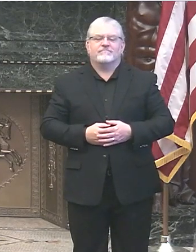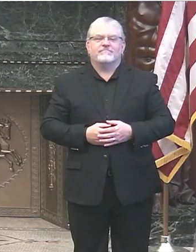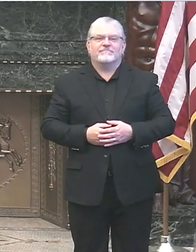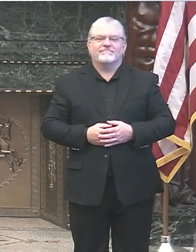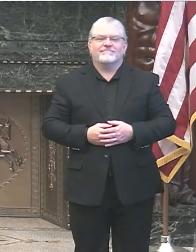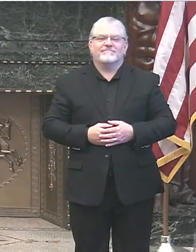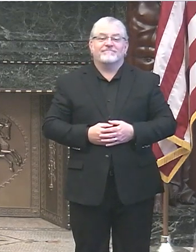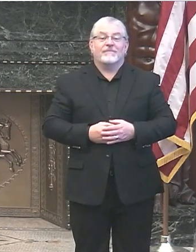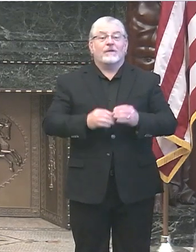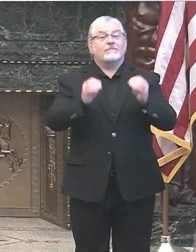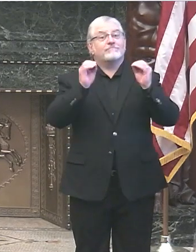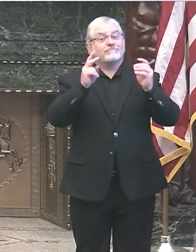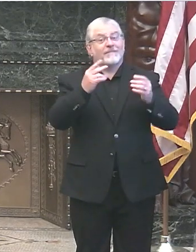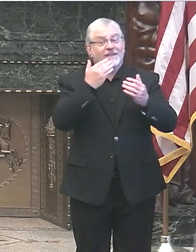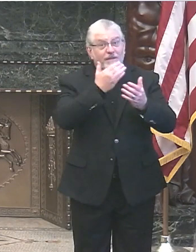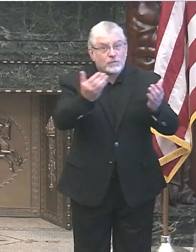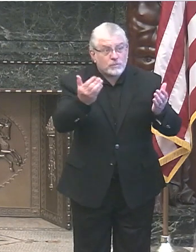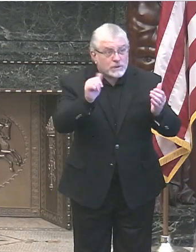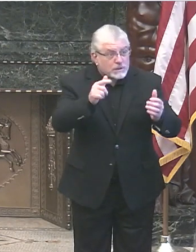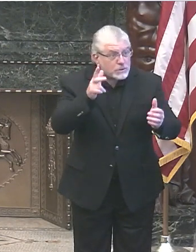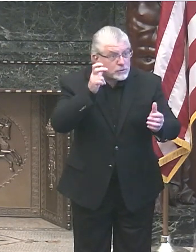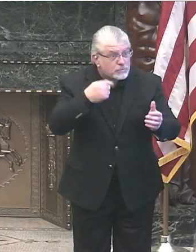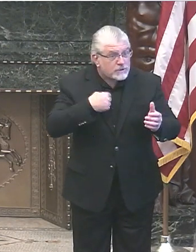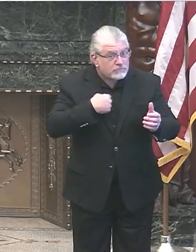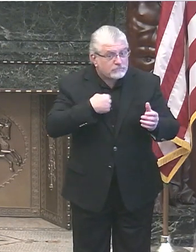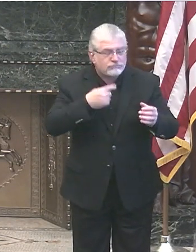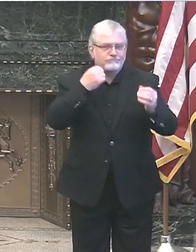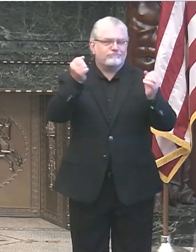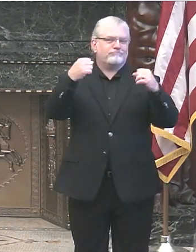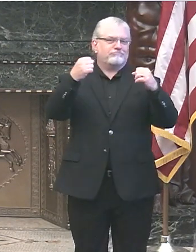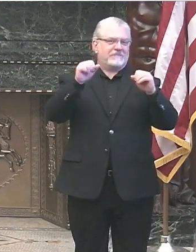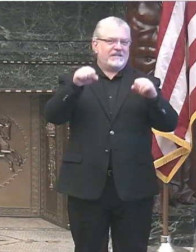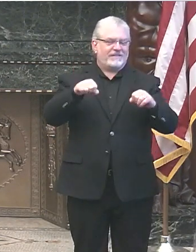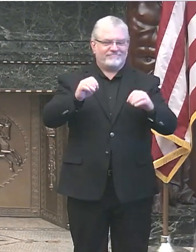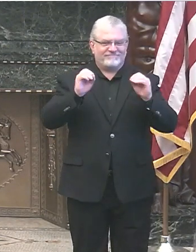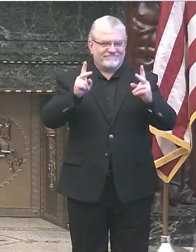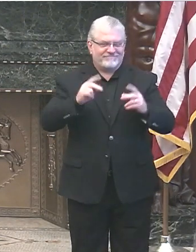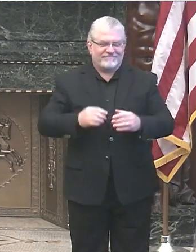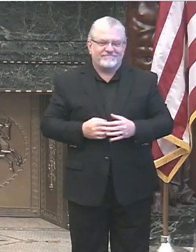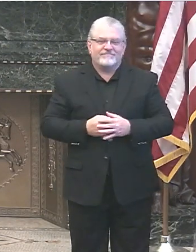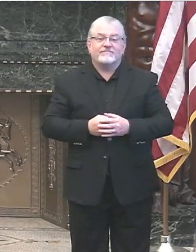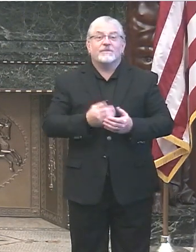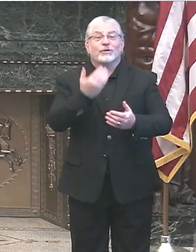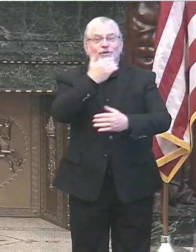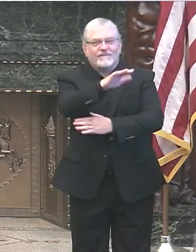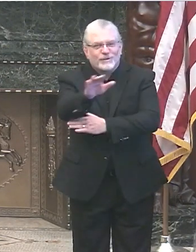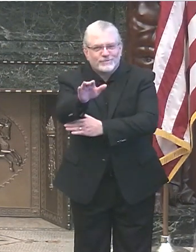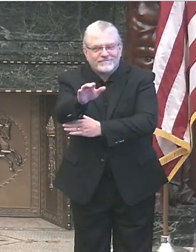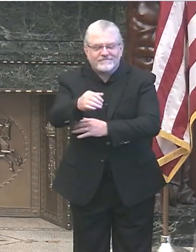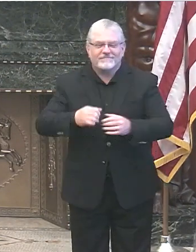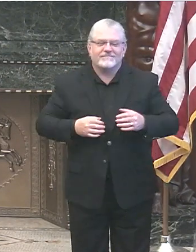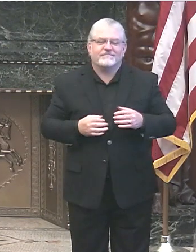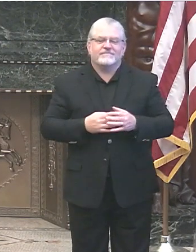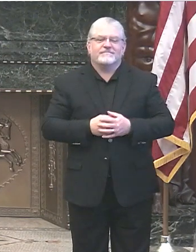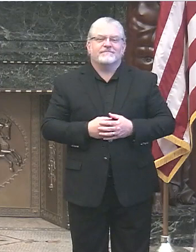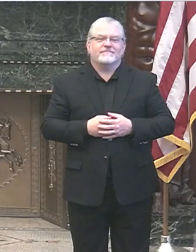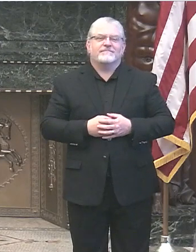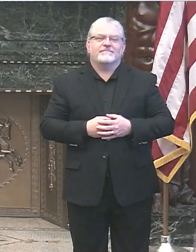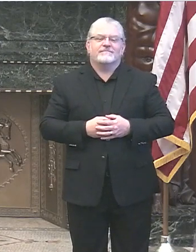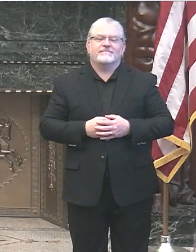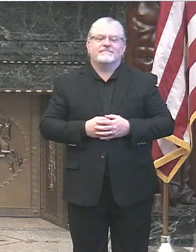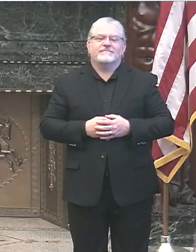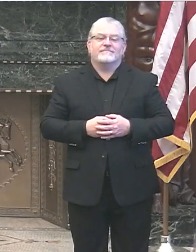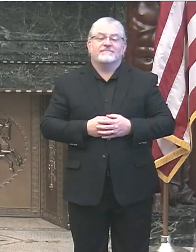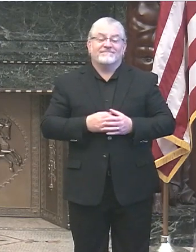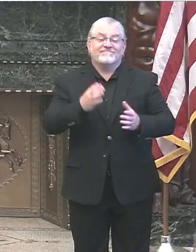Okay, thank you. Can you hear me? Yes. All right. Good afternoon, everybody. We've had these press conferences every day